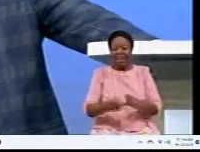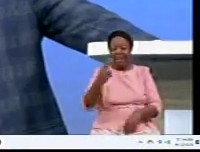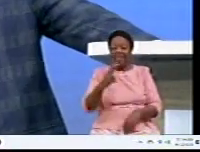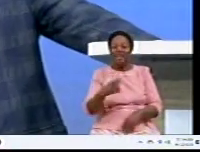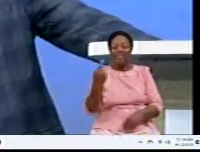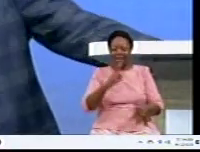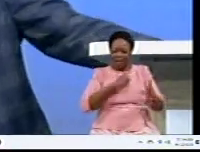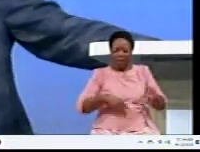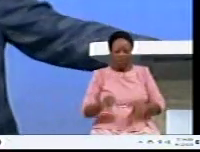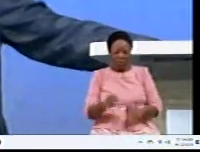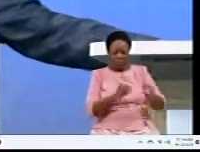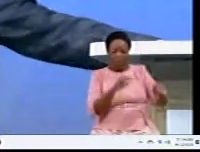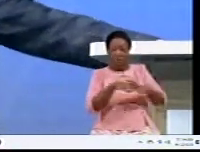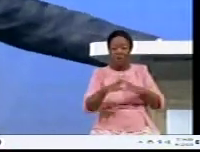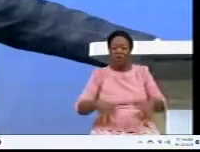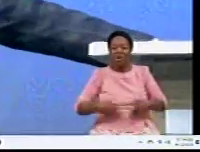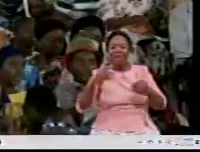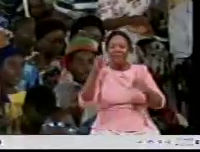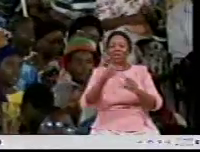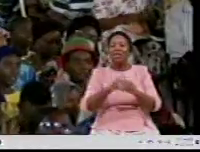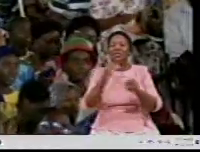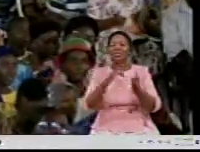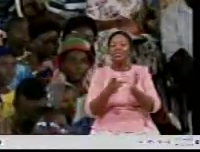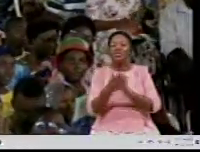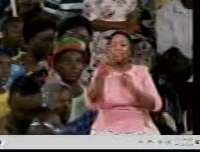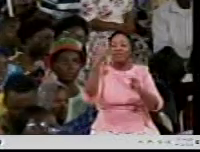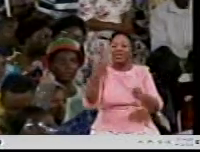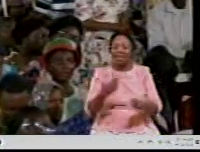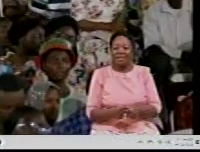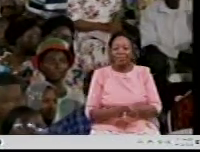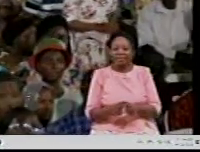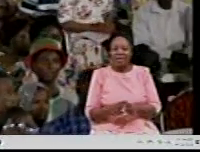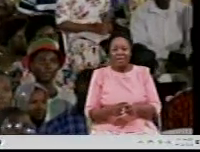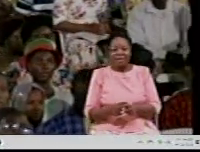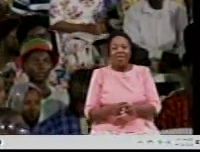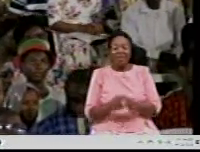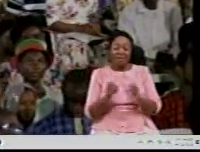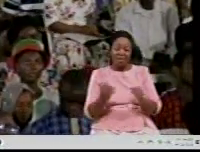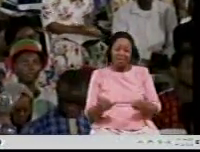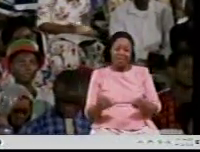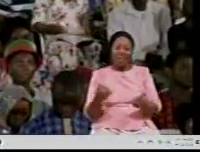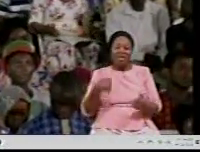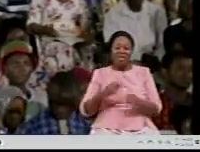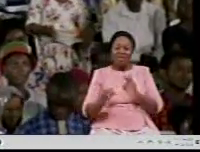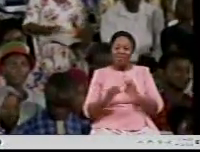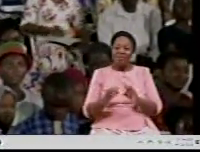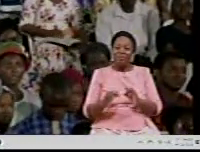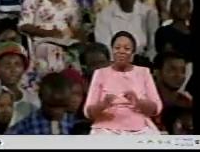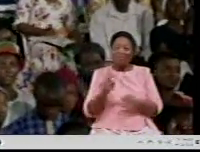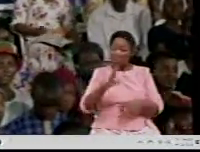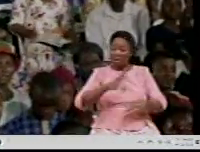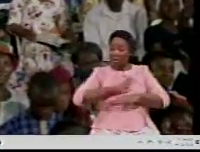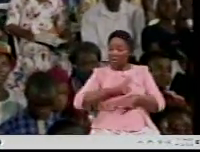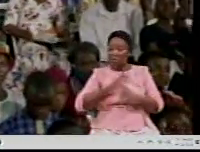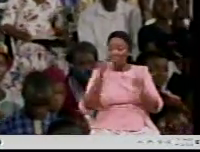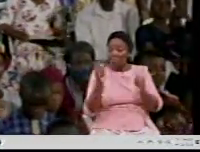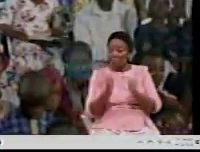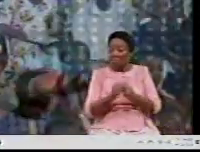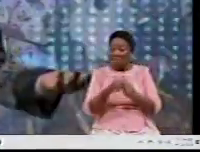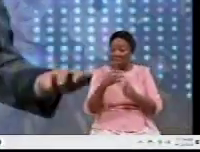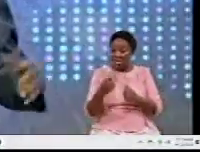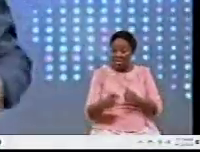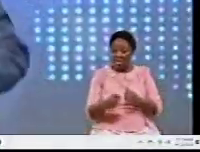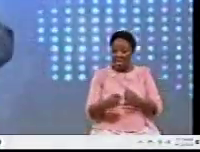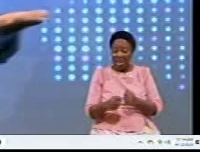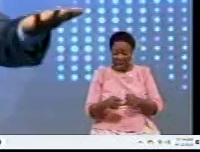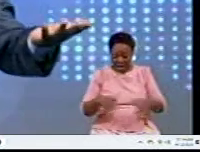in your life in Jesus' name. Well, if you are satisfied with the impotent